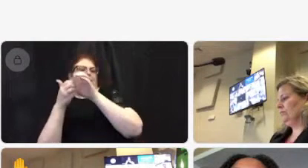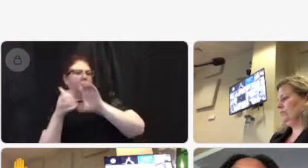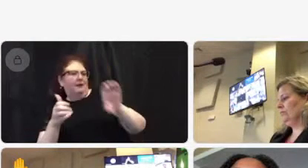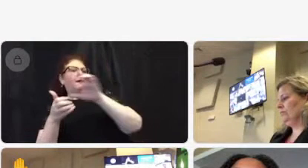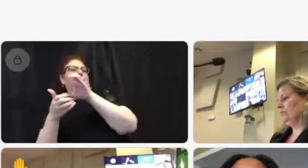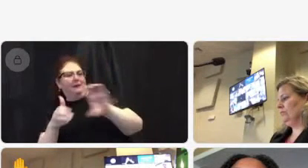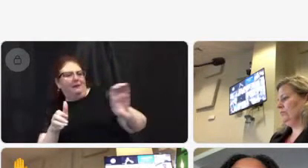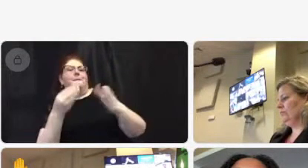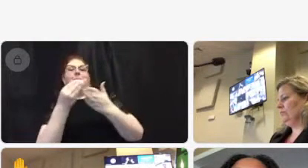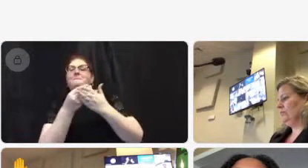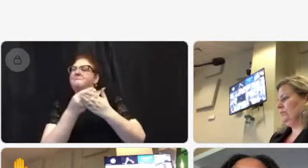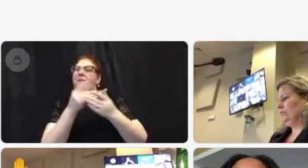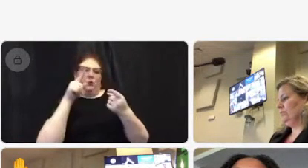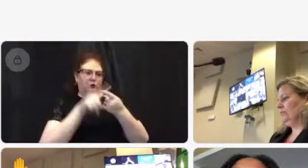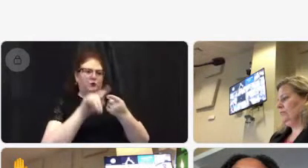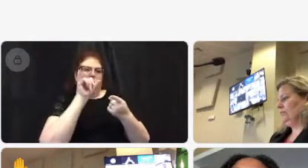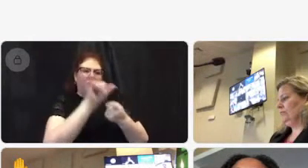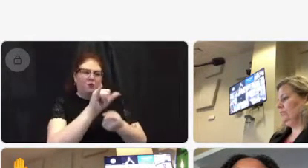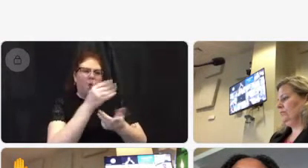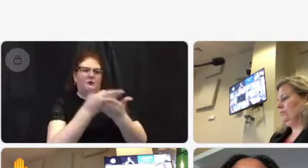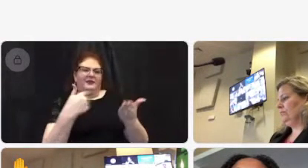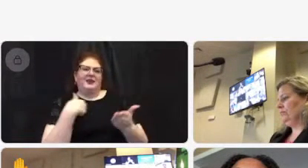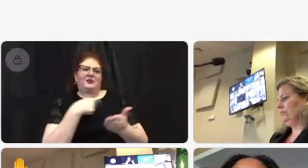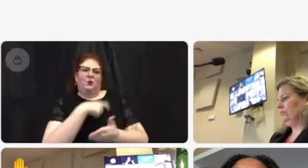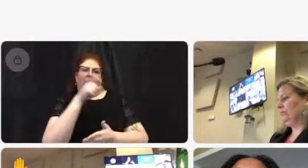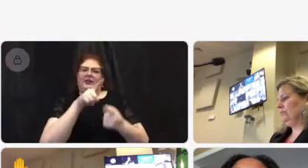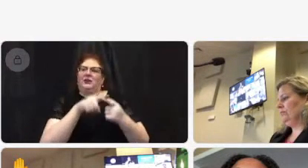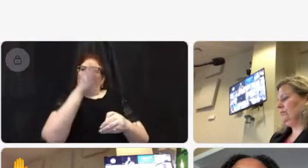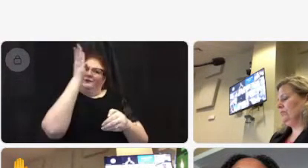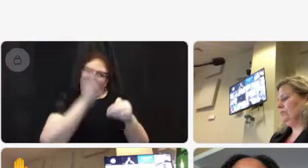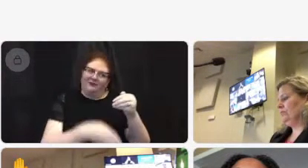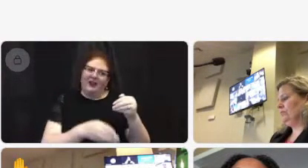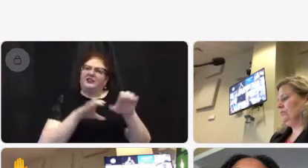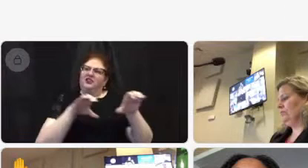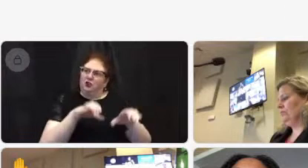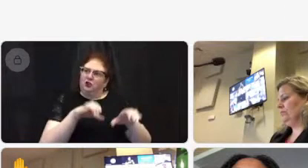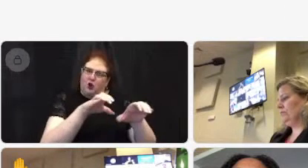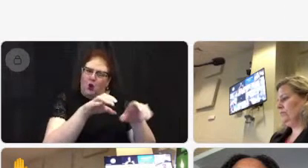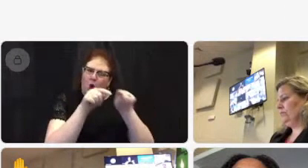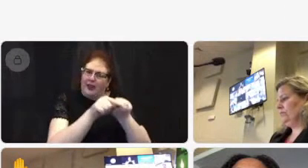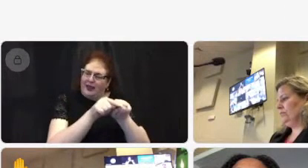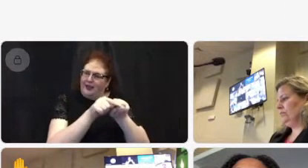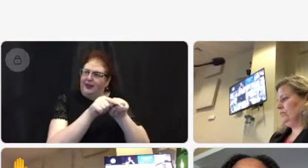need to get done. And so if you just divide it out, it's